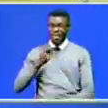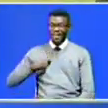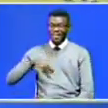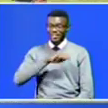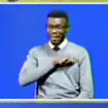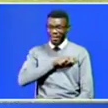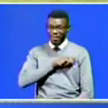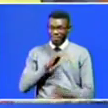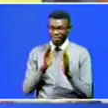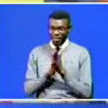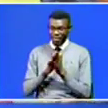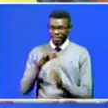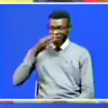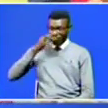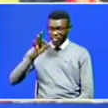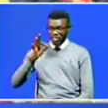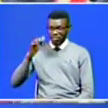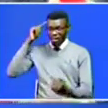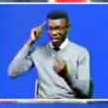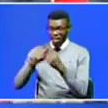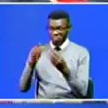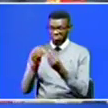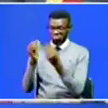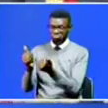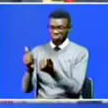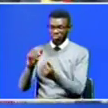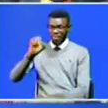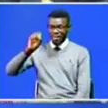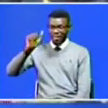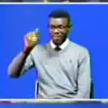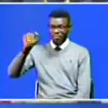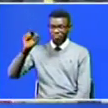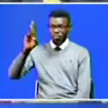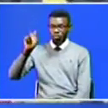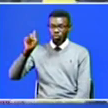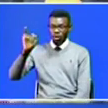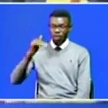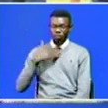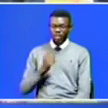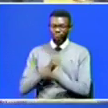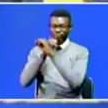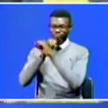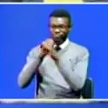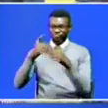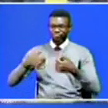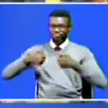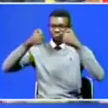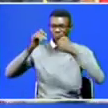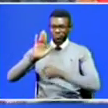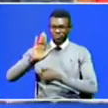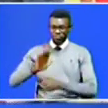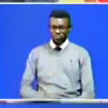France aiming to shoot down their opponents. Samurai will be out to defend their title. Jeff Mogire, KTN